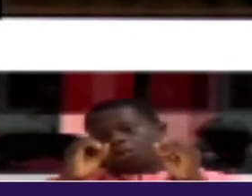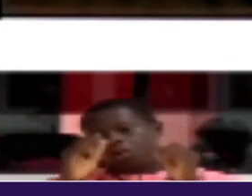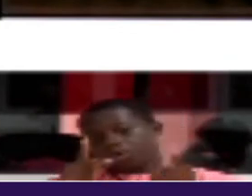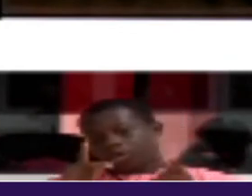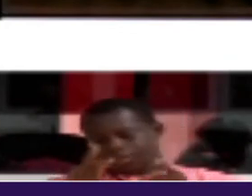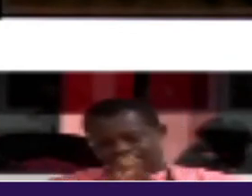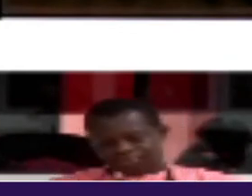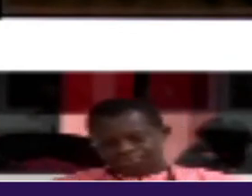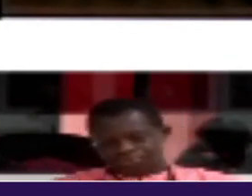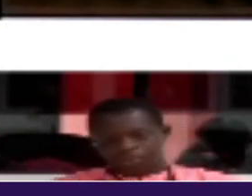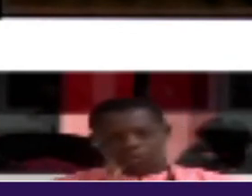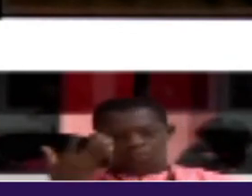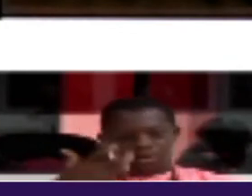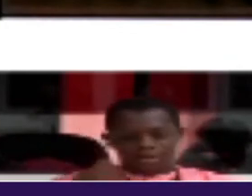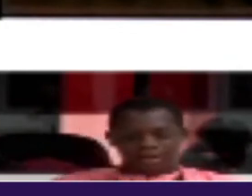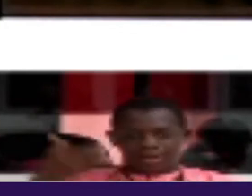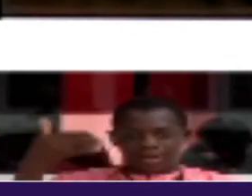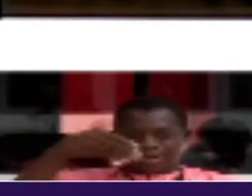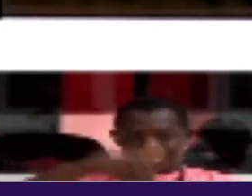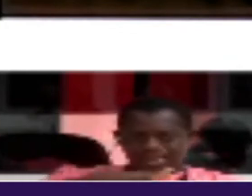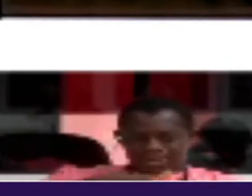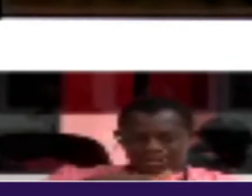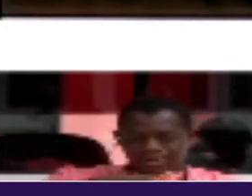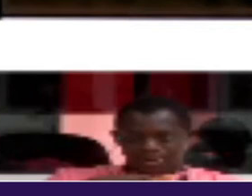When I reached in Tumbul's room,